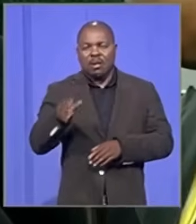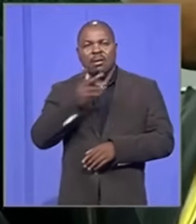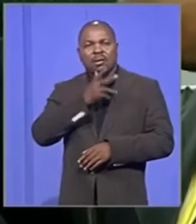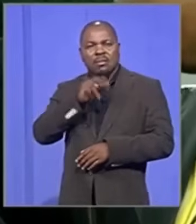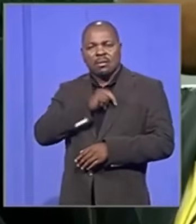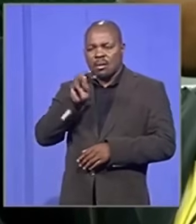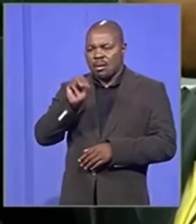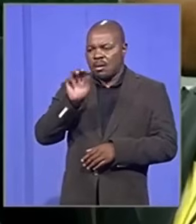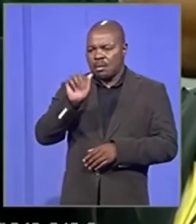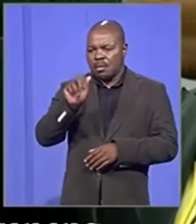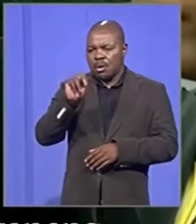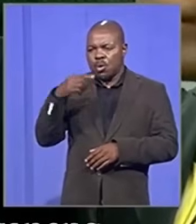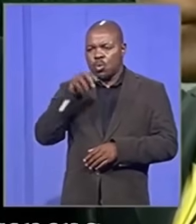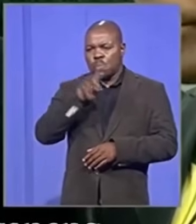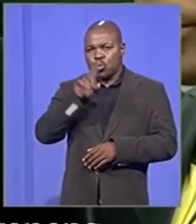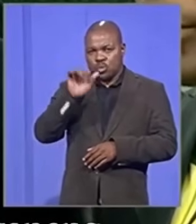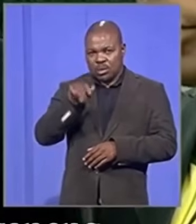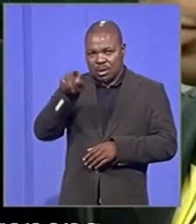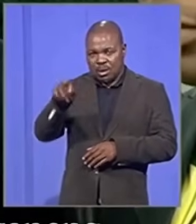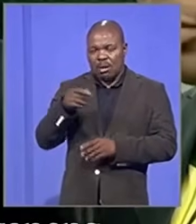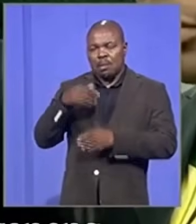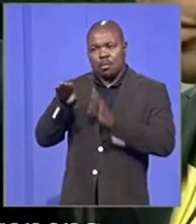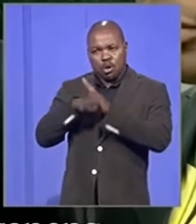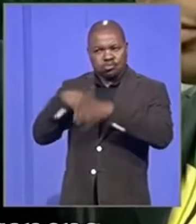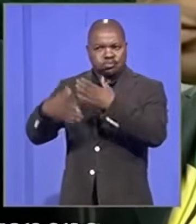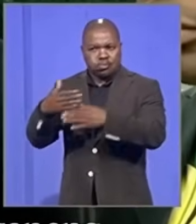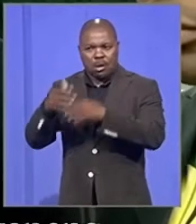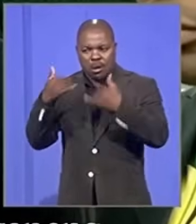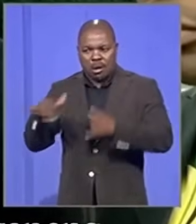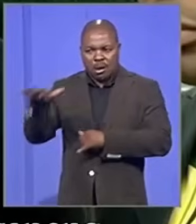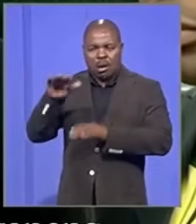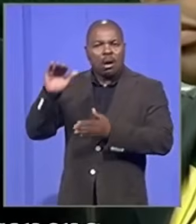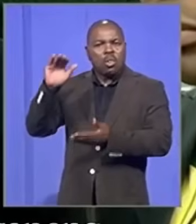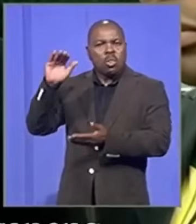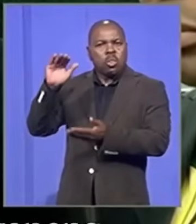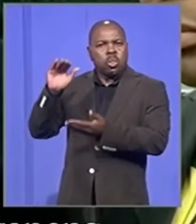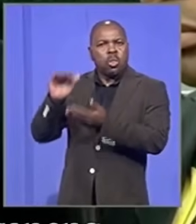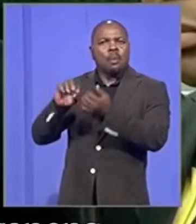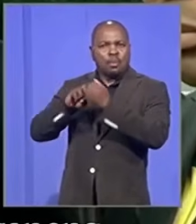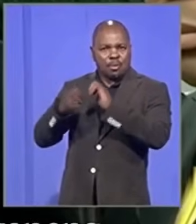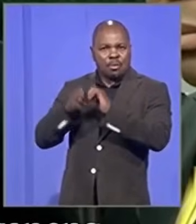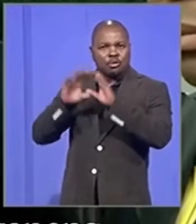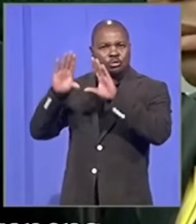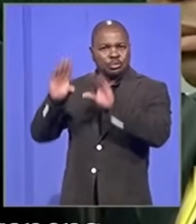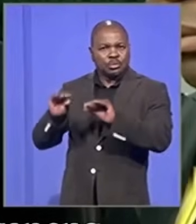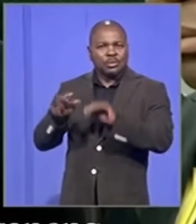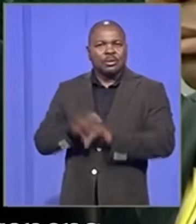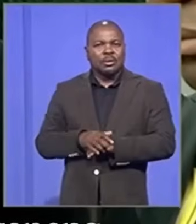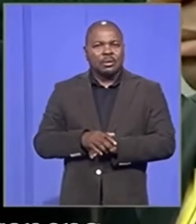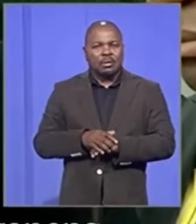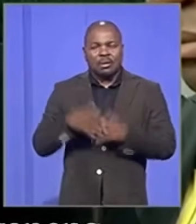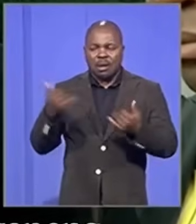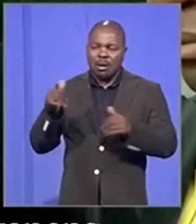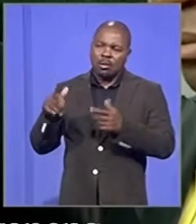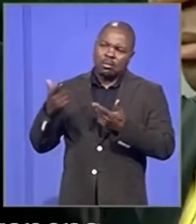KwaZulu-Natal, and that situation has now calmed down. There is now a semblance of law